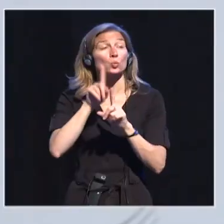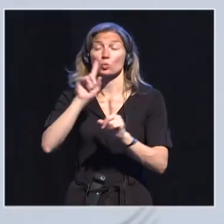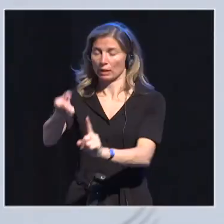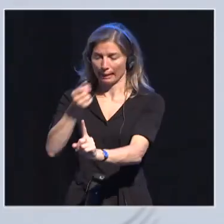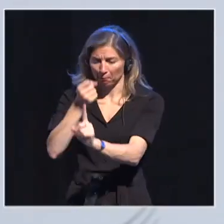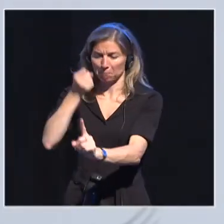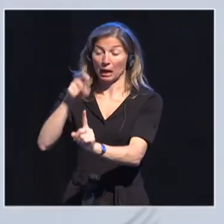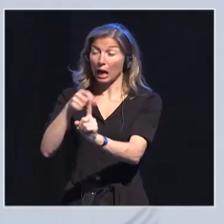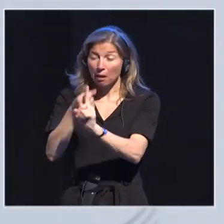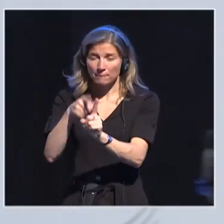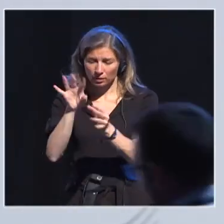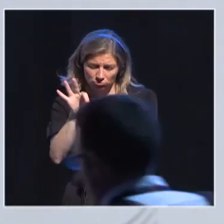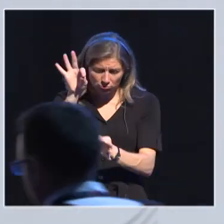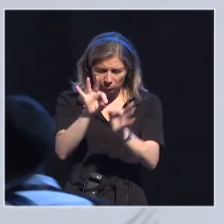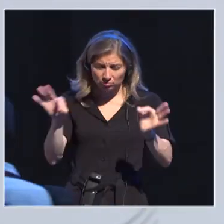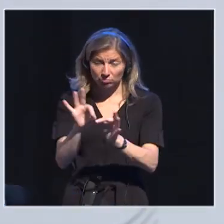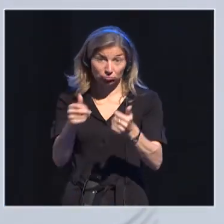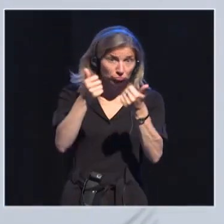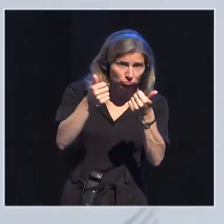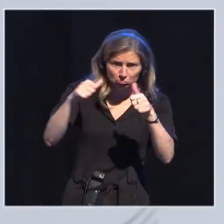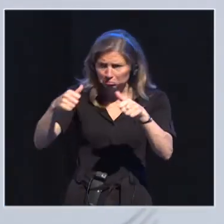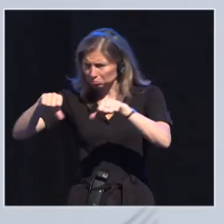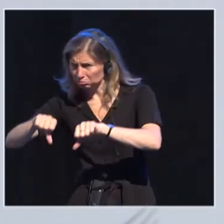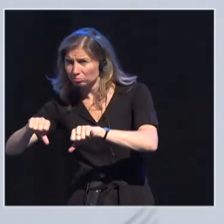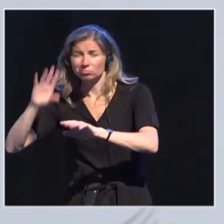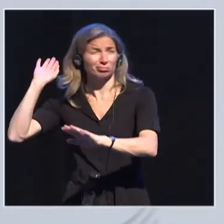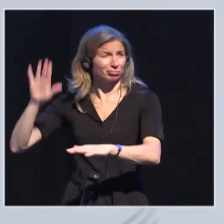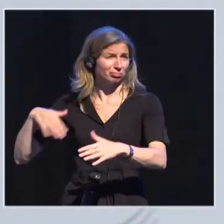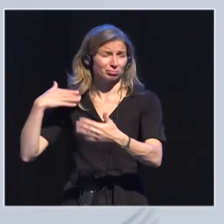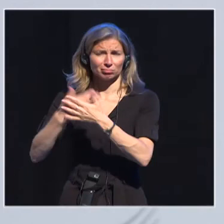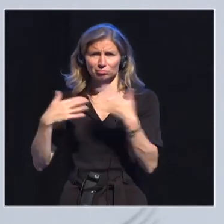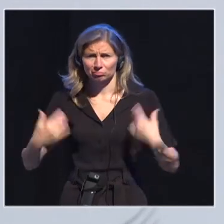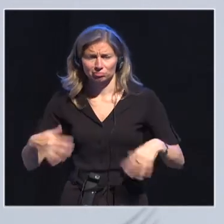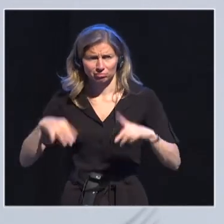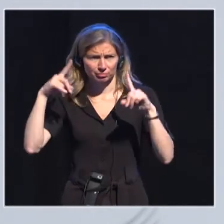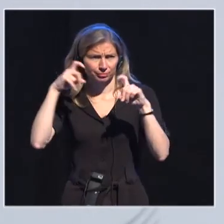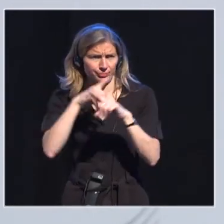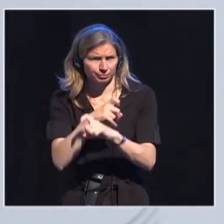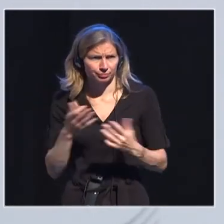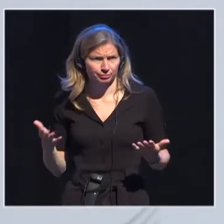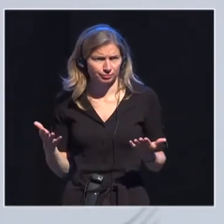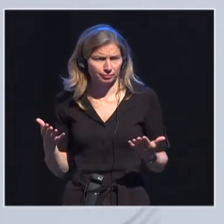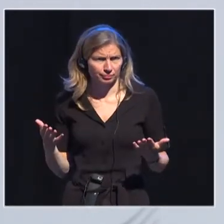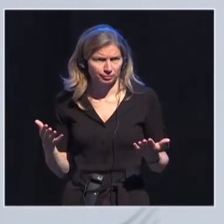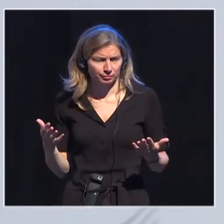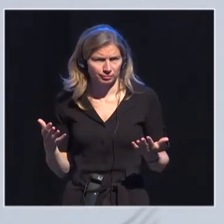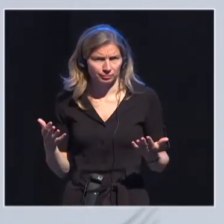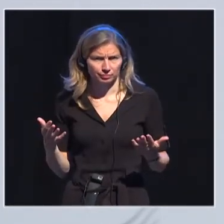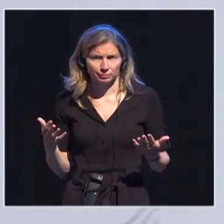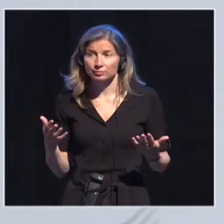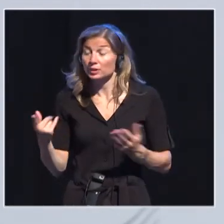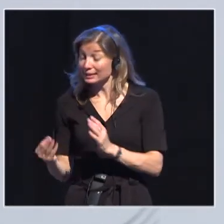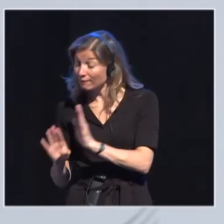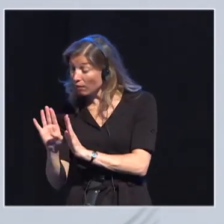And measuring impact was really, really the difficult element, in such a way that up to now, in the development world, there was